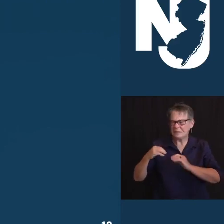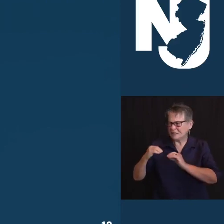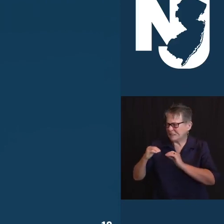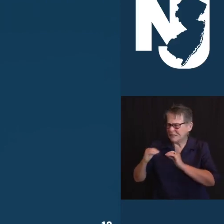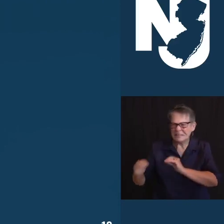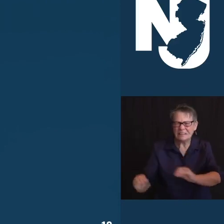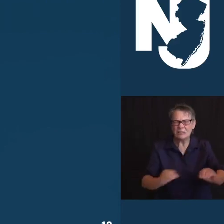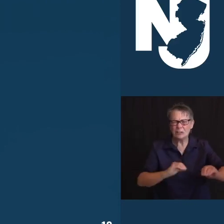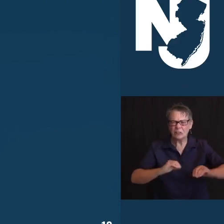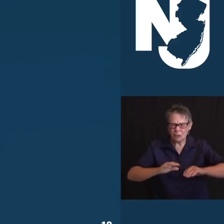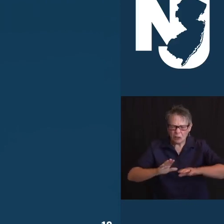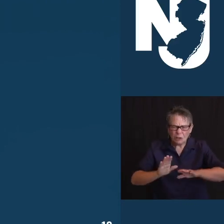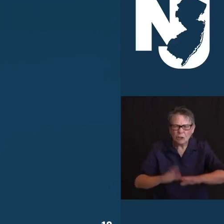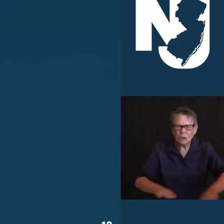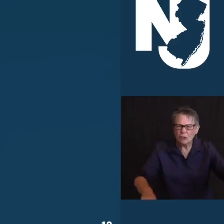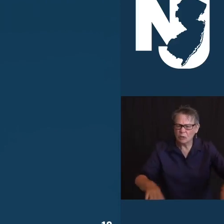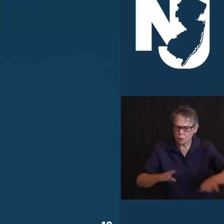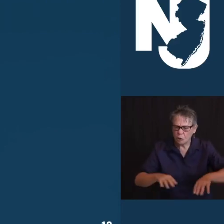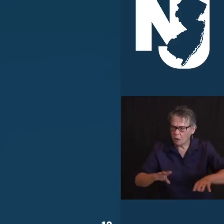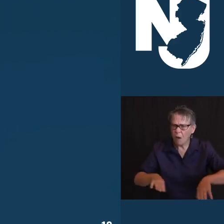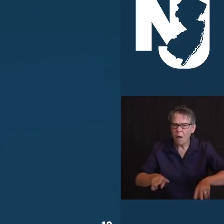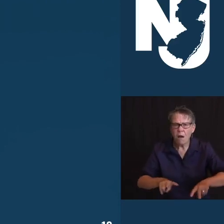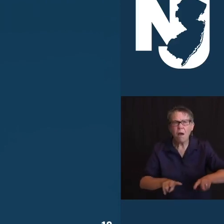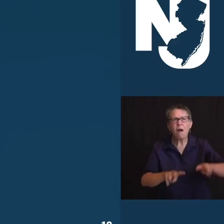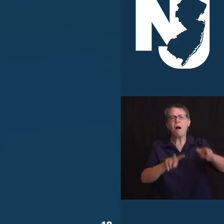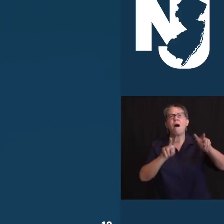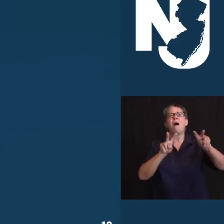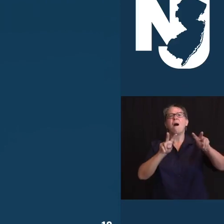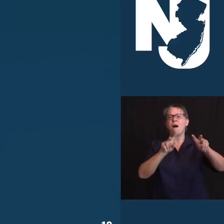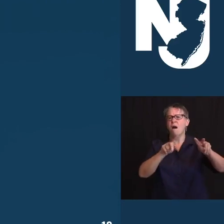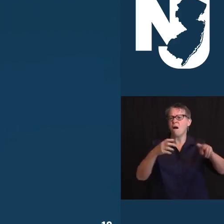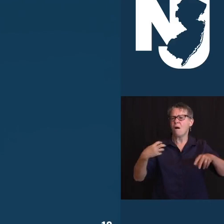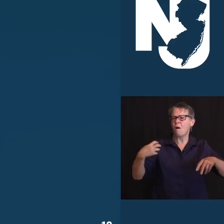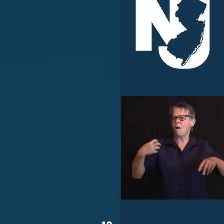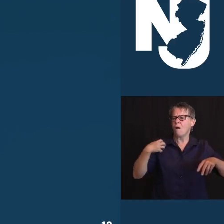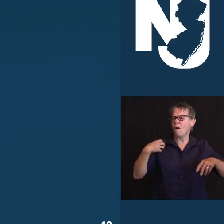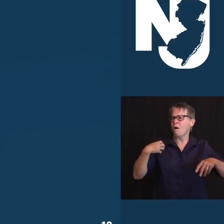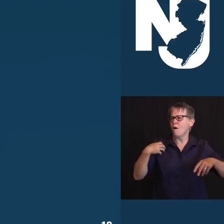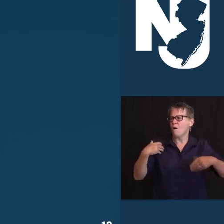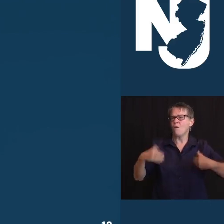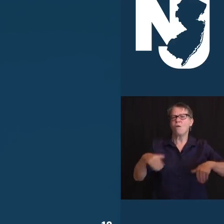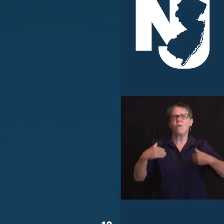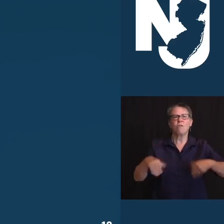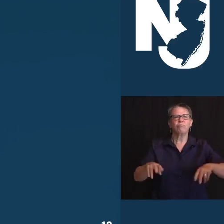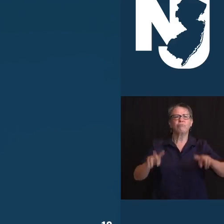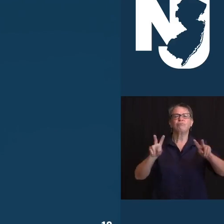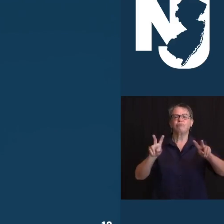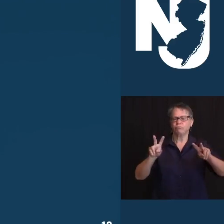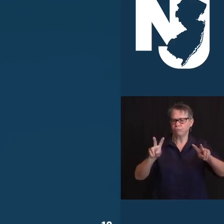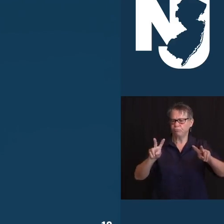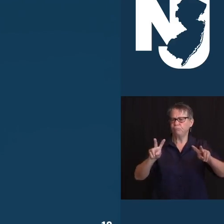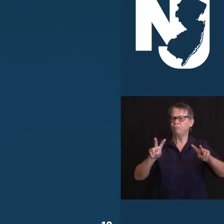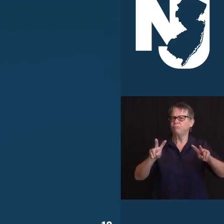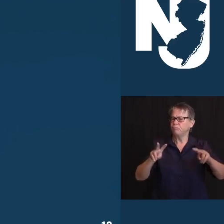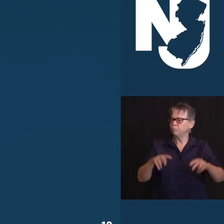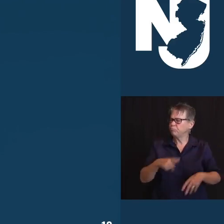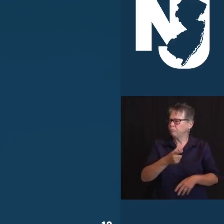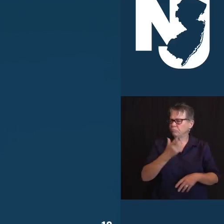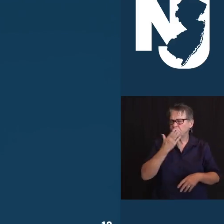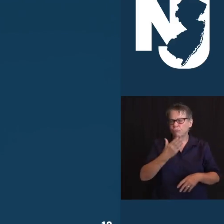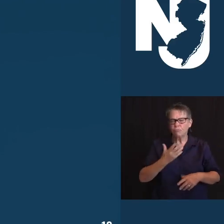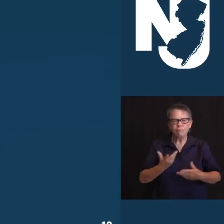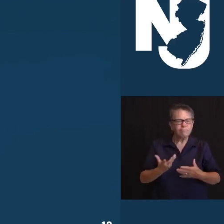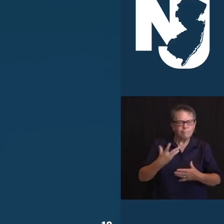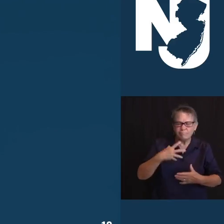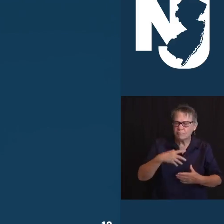path mantra stayed with them, and they used that throughout their entire lives and continue to use that as we sit here today. So